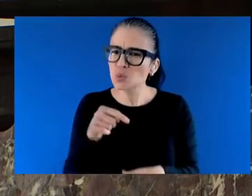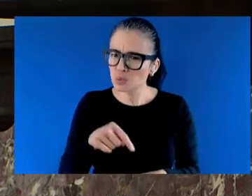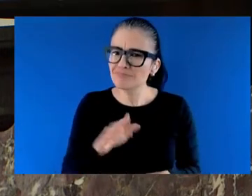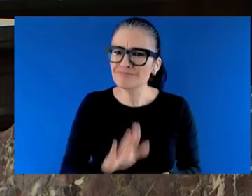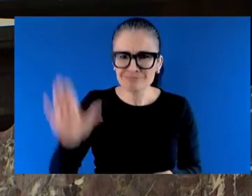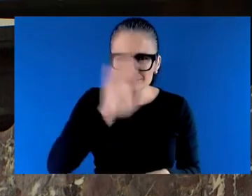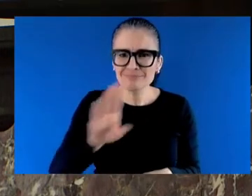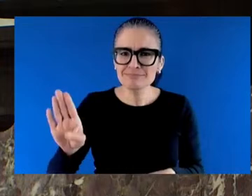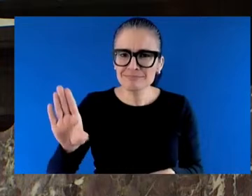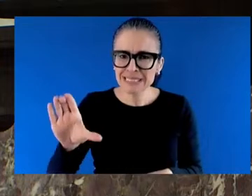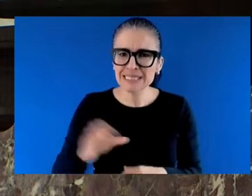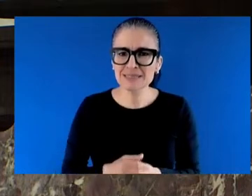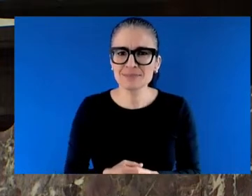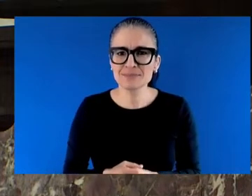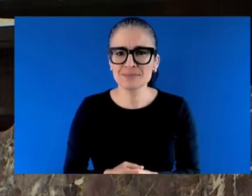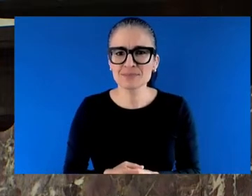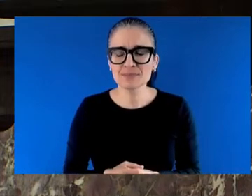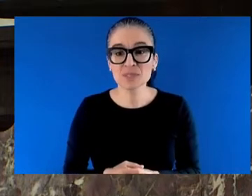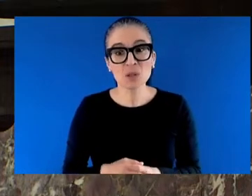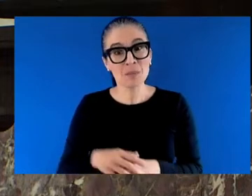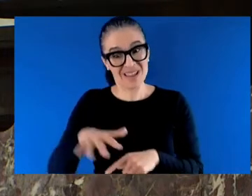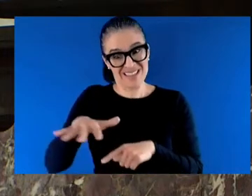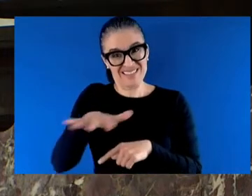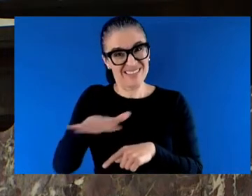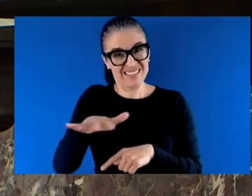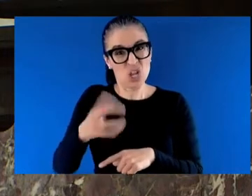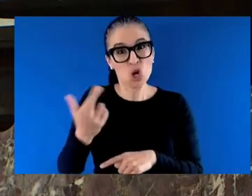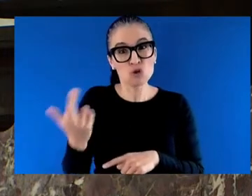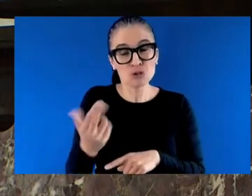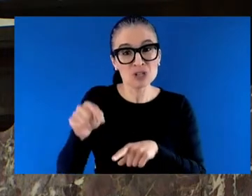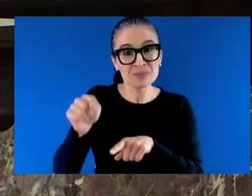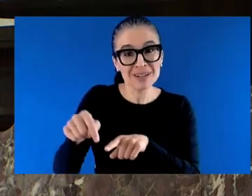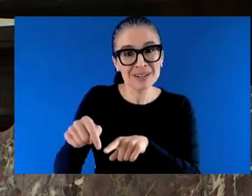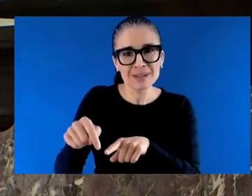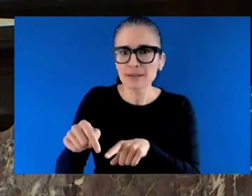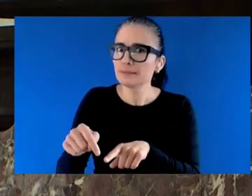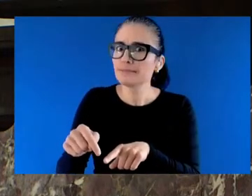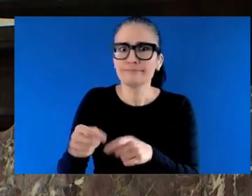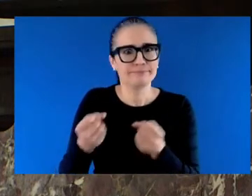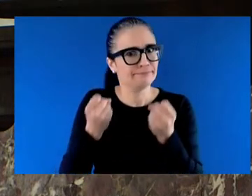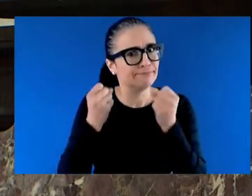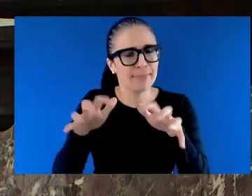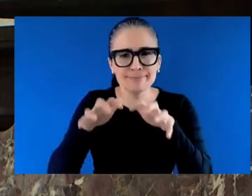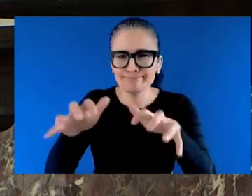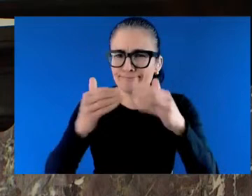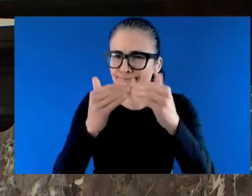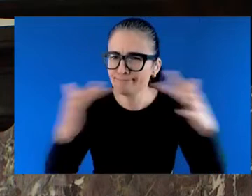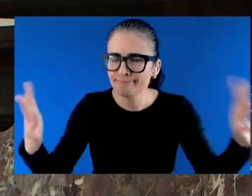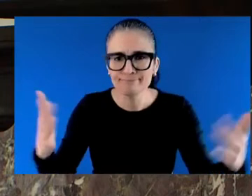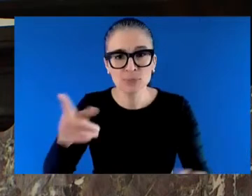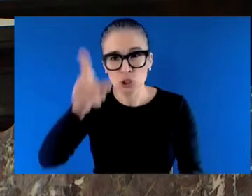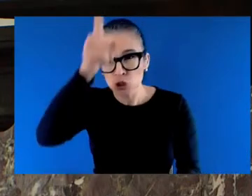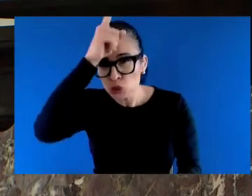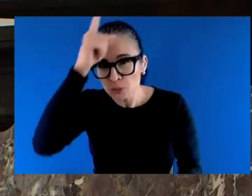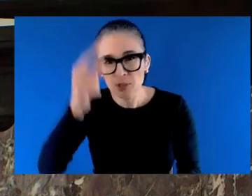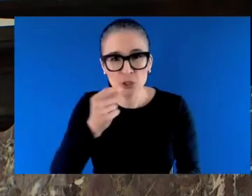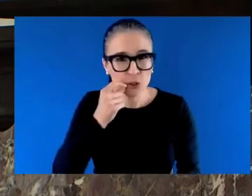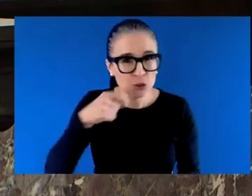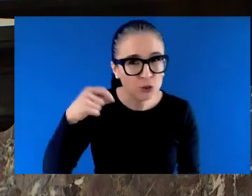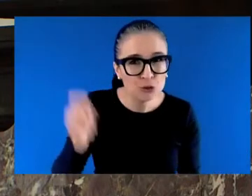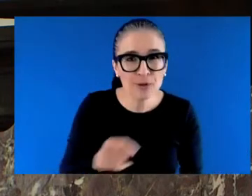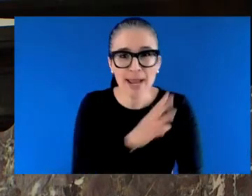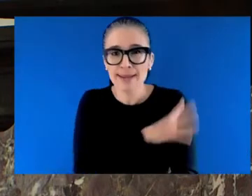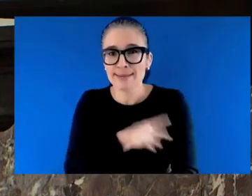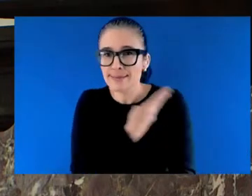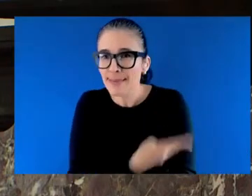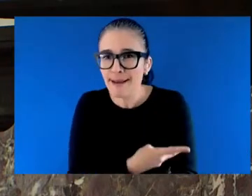groups such as Ukrainian, Filipino, South Asians, English, German, Scots, and Irish, as they each bring their own unique, culturally rich